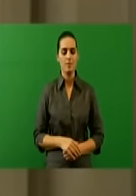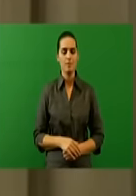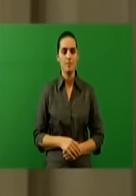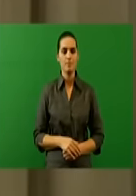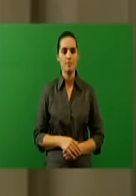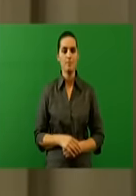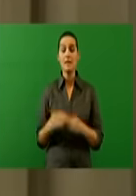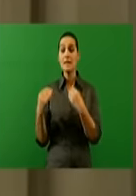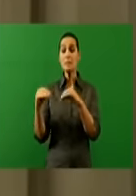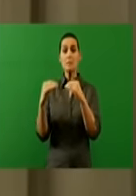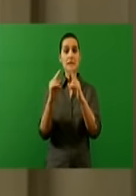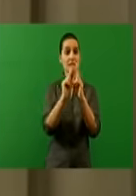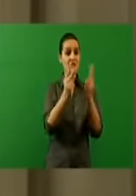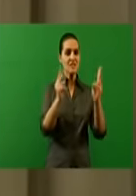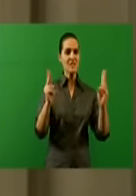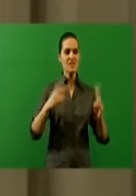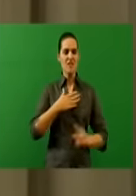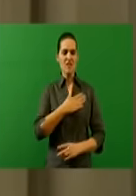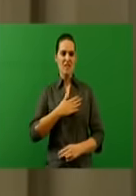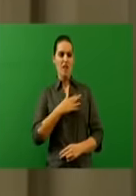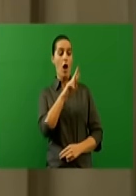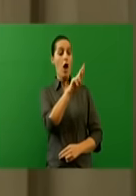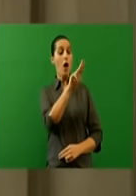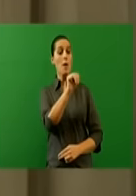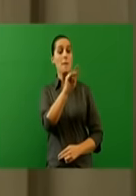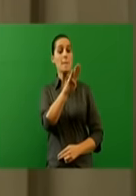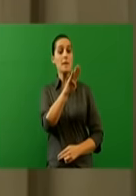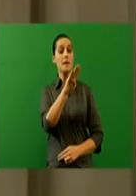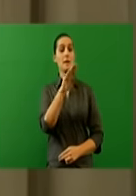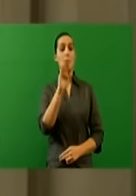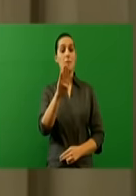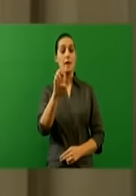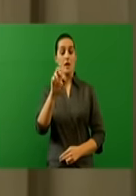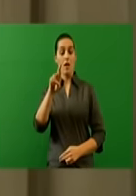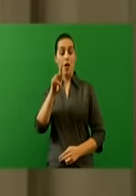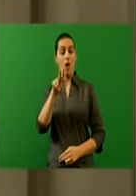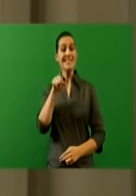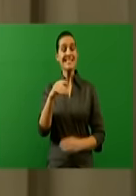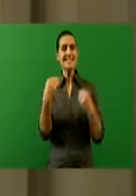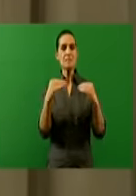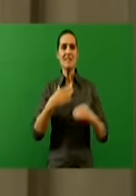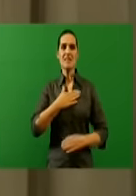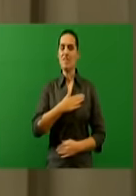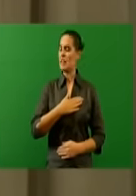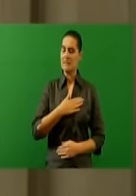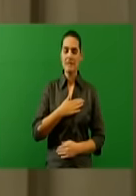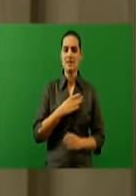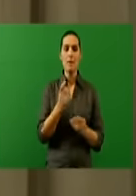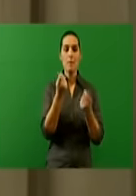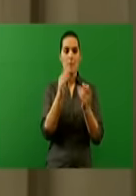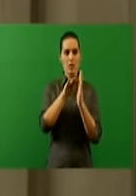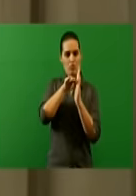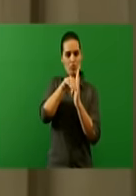low, with the RMB BER business confidence indicator falling to its lowest